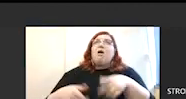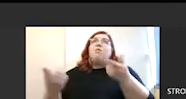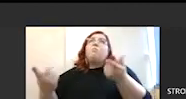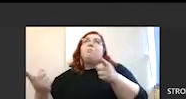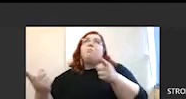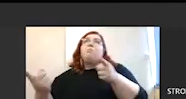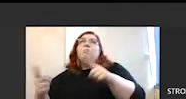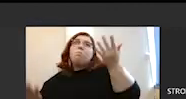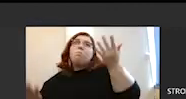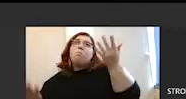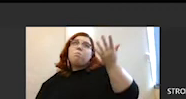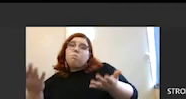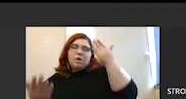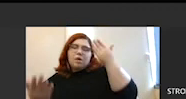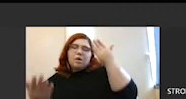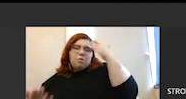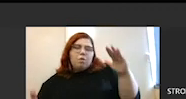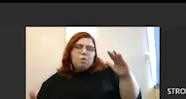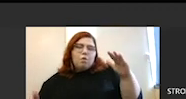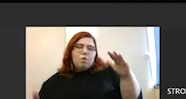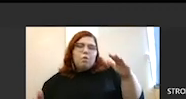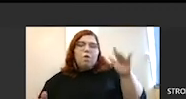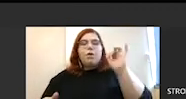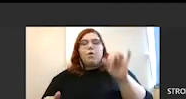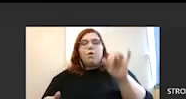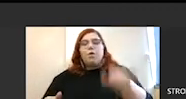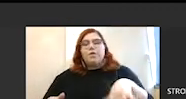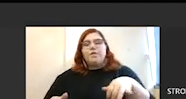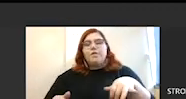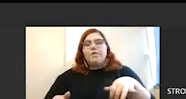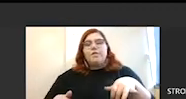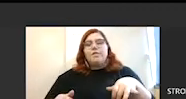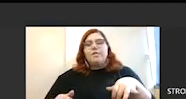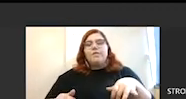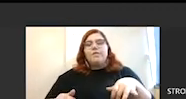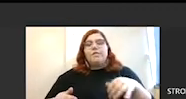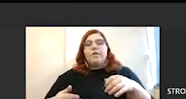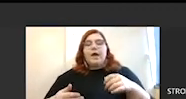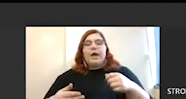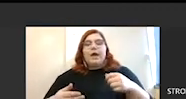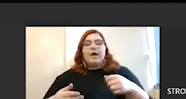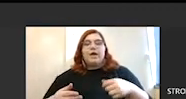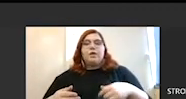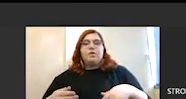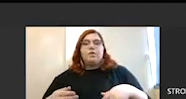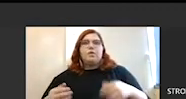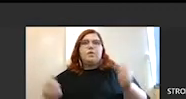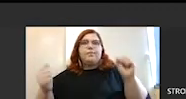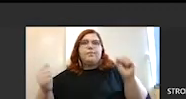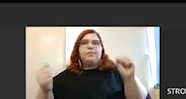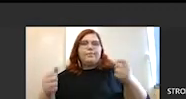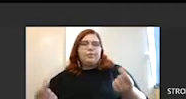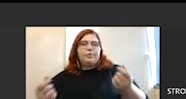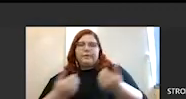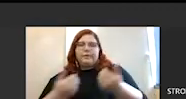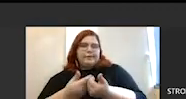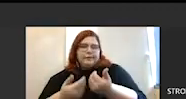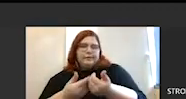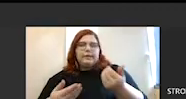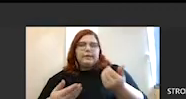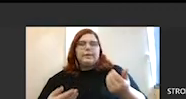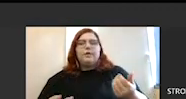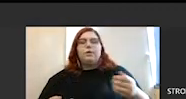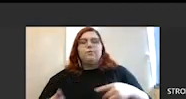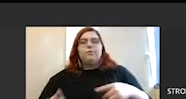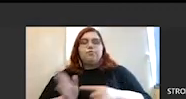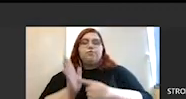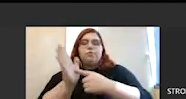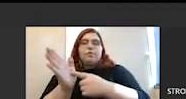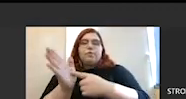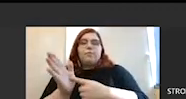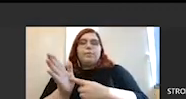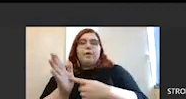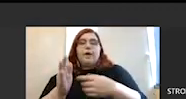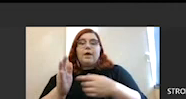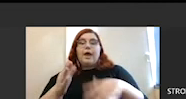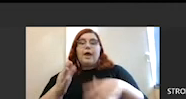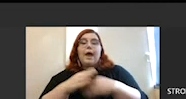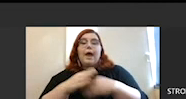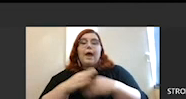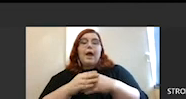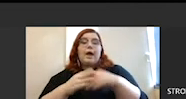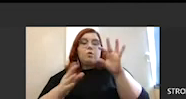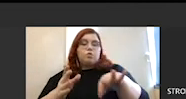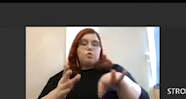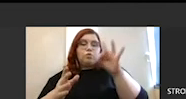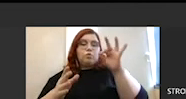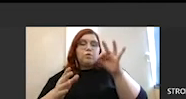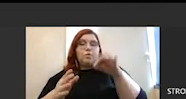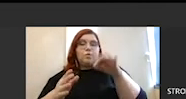this tool, that's something that you can actually do very easily. You can, for example, add an option that's like, wonder or daydream